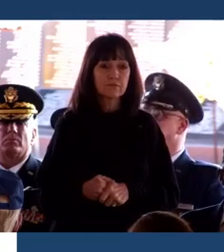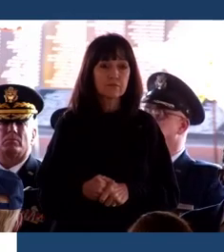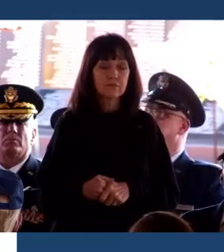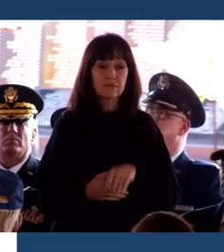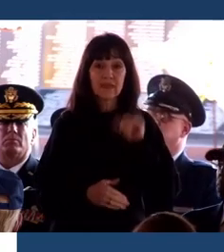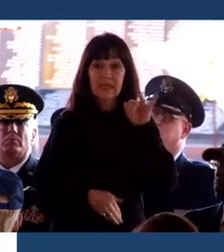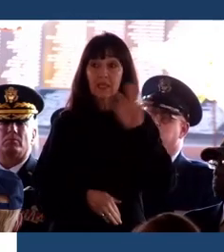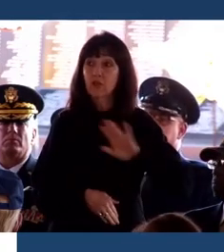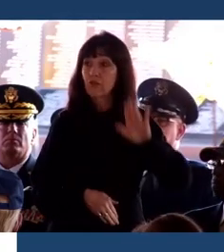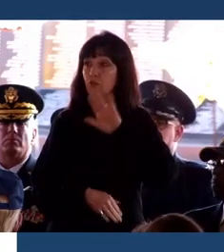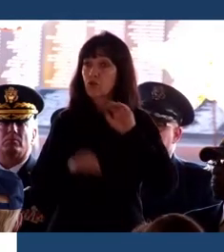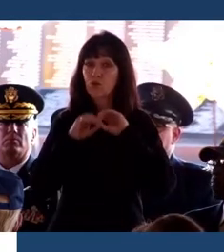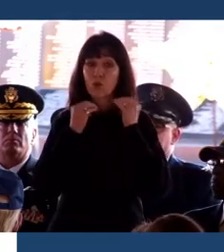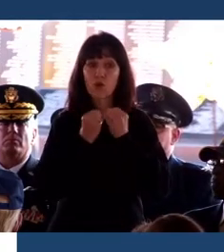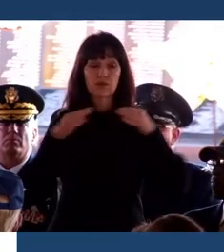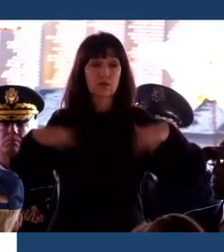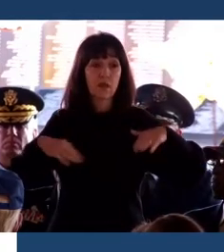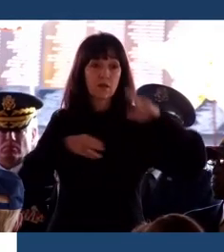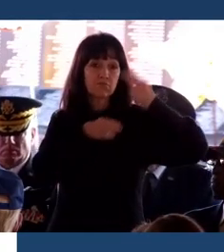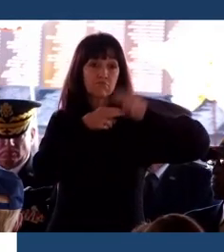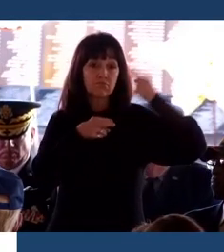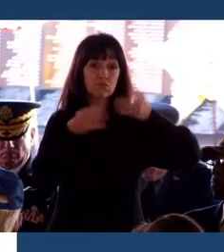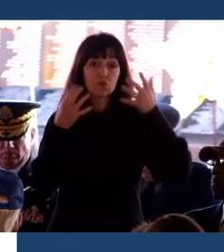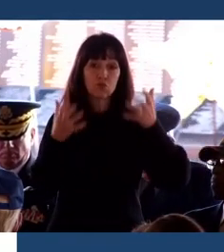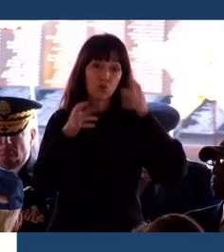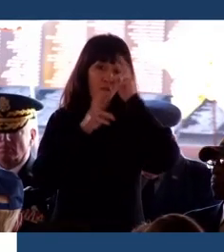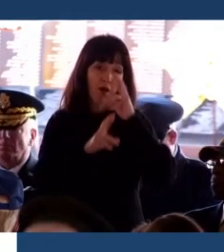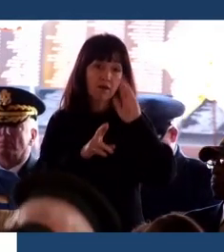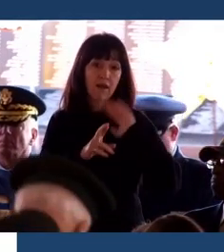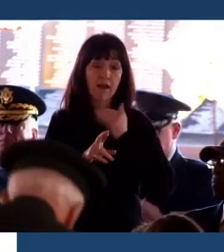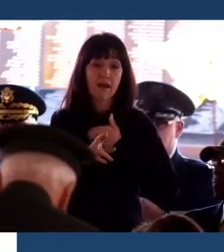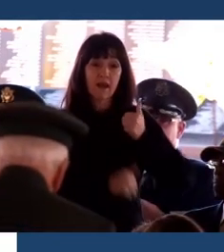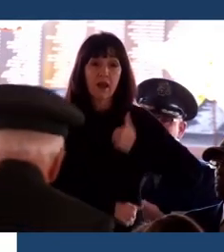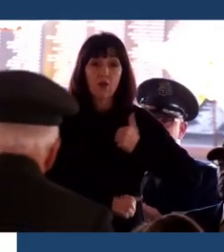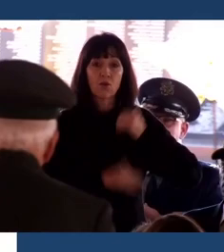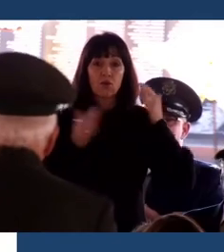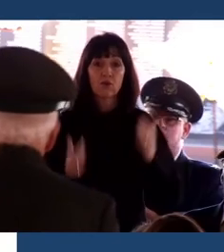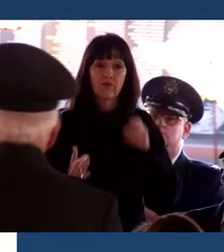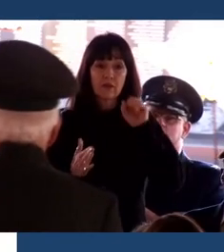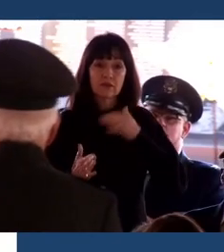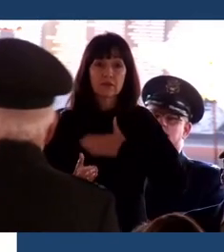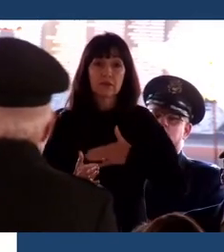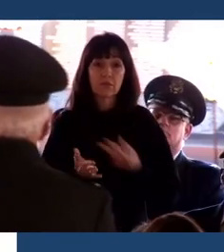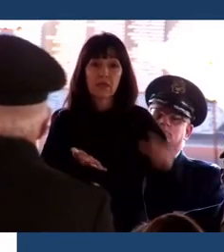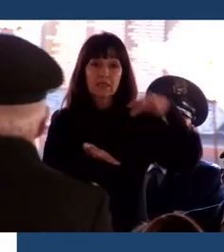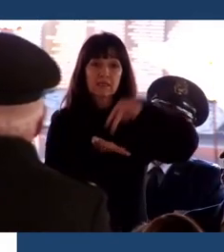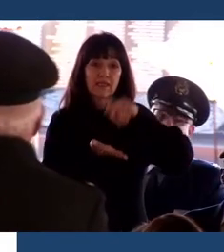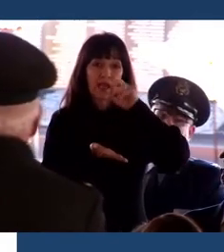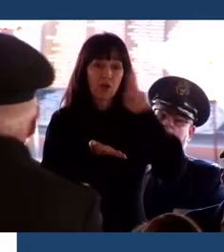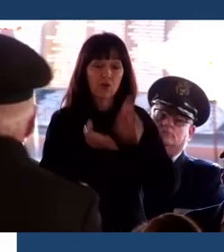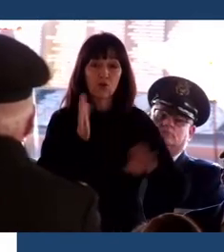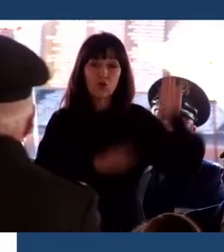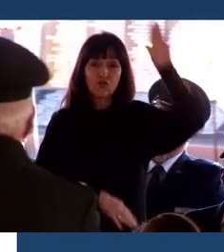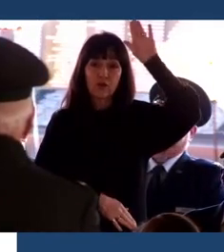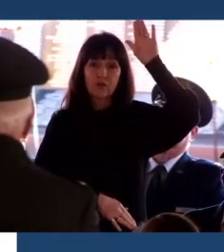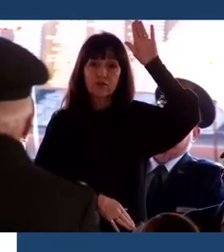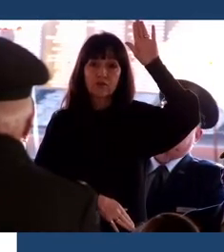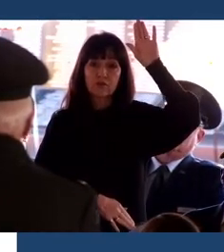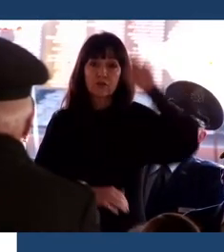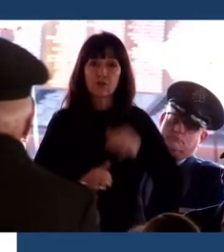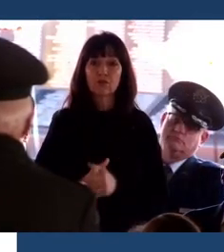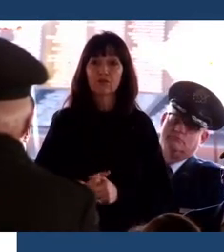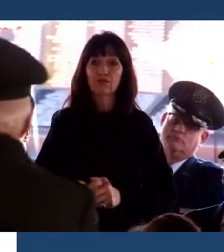If your organization was not called and you wish to honor our veterans, please stand or raise your hand and salute the symbol.